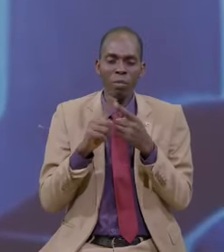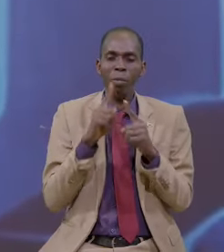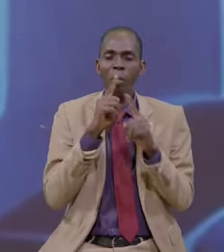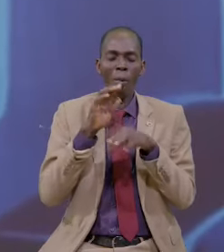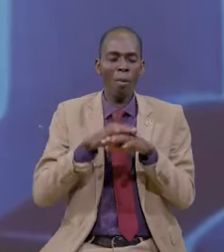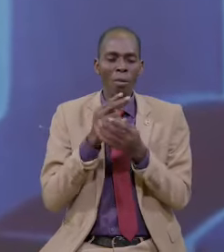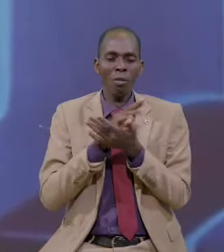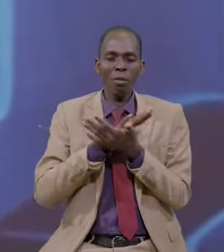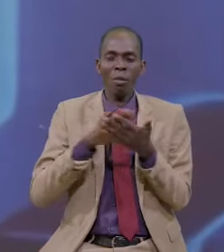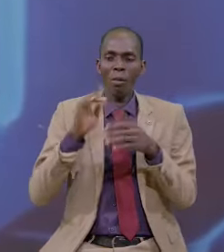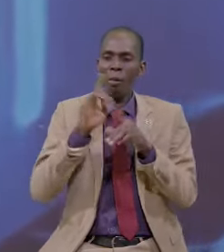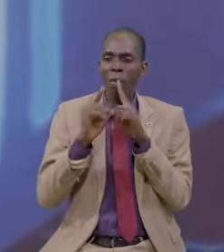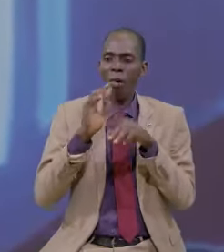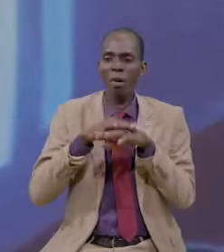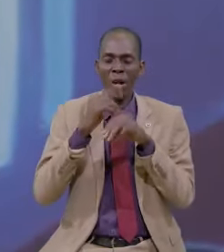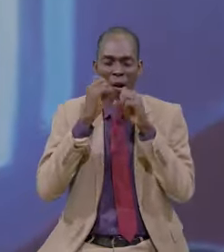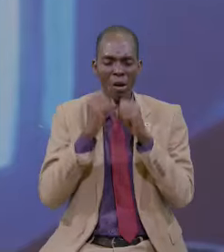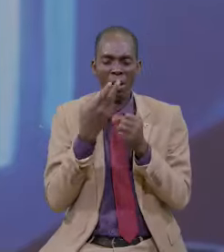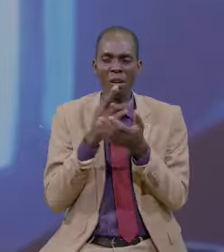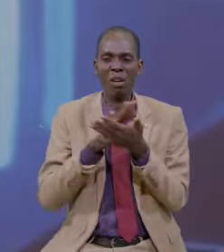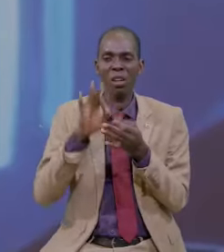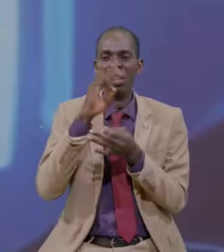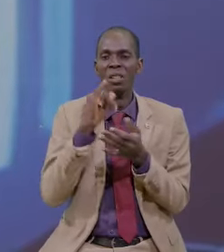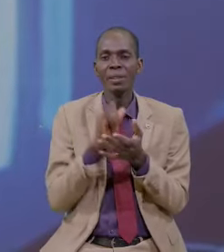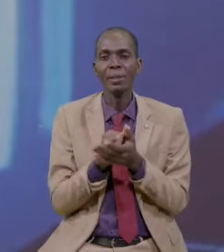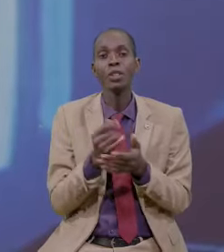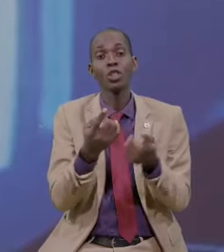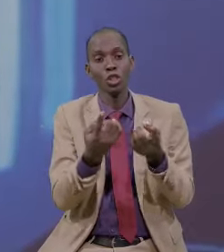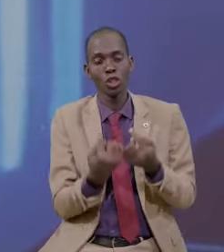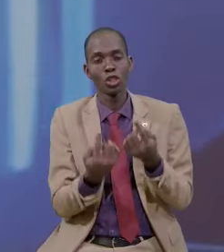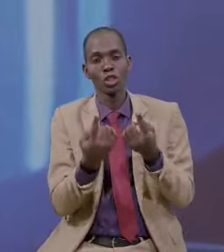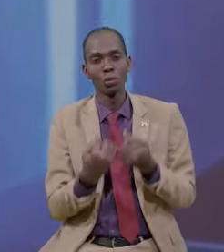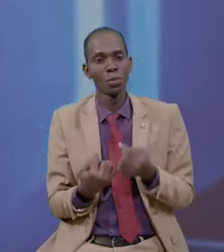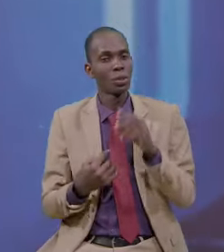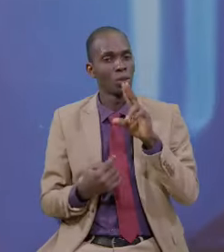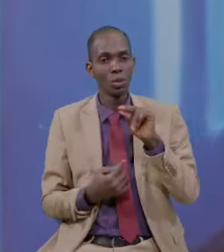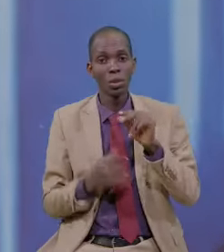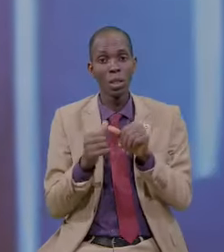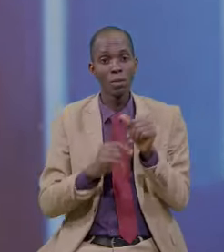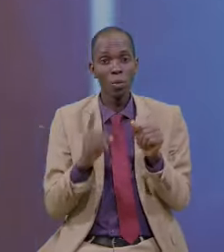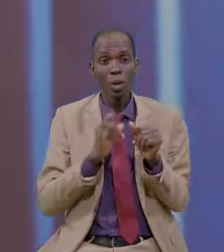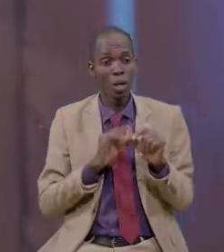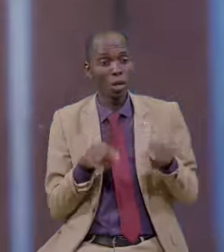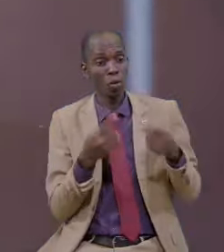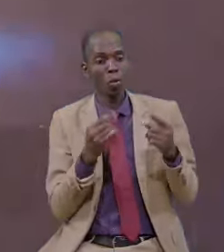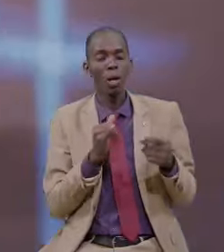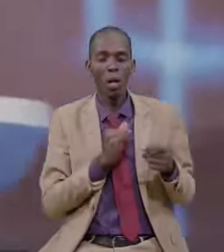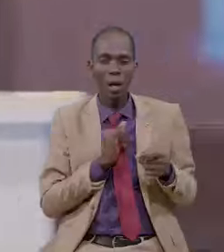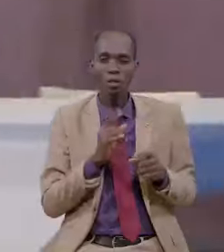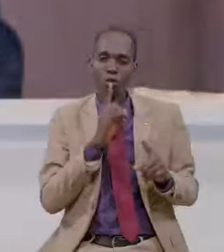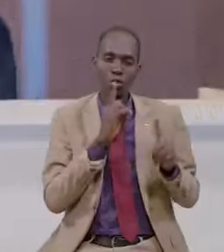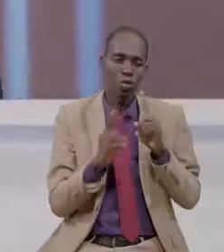the Holy Ghost. And they say, still come, still. I say, no, no. Everywhere I go, I talk about the real thing. I come to